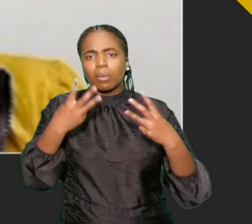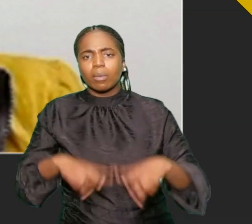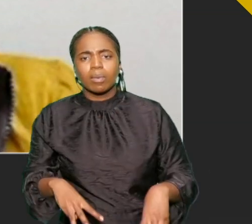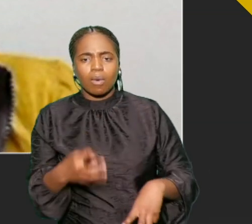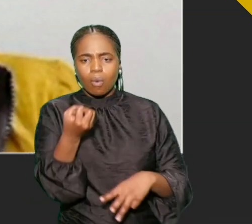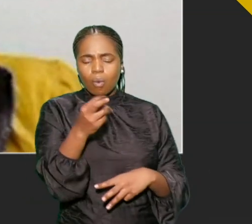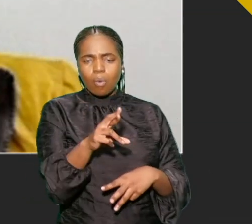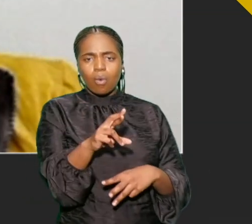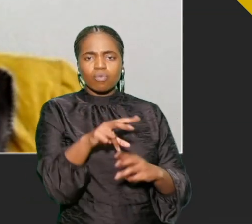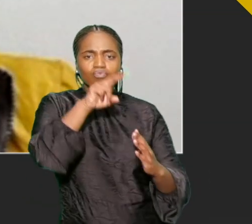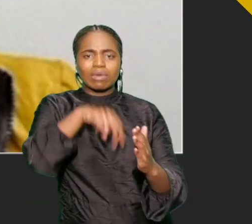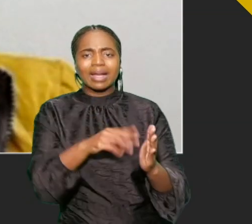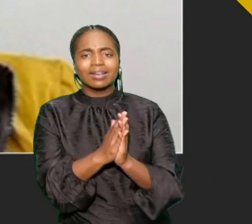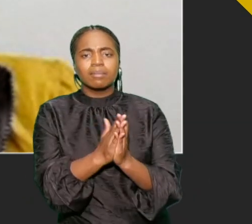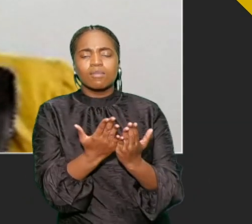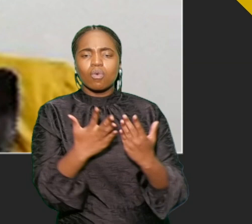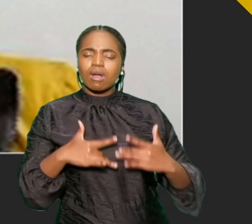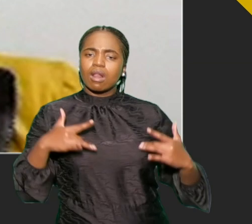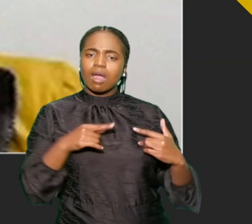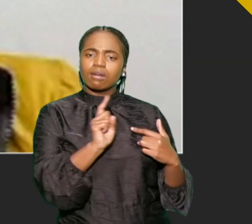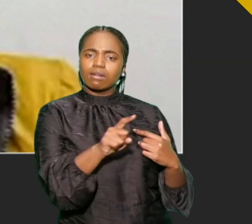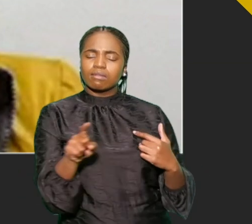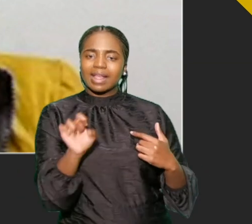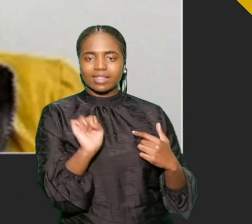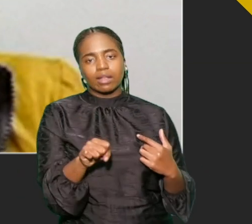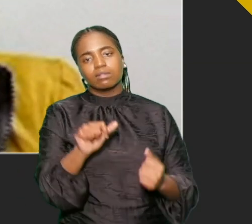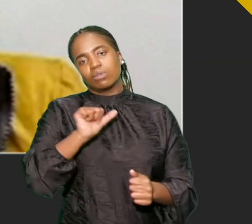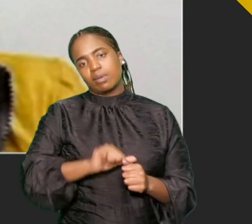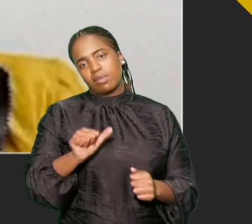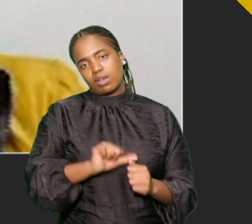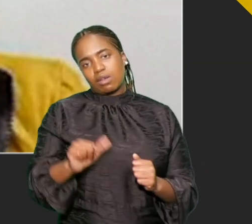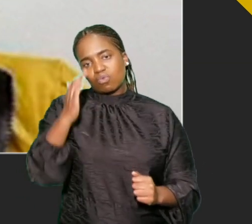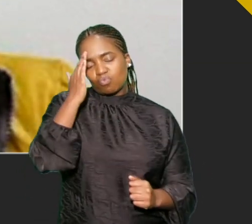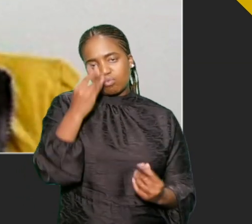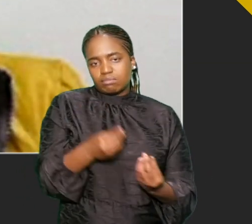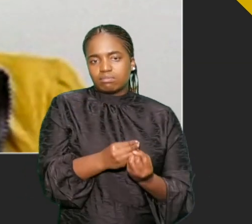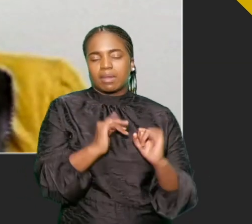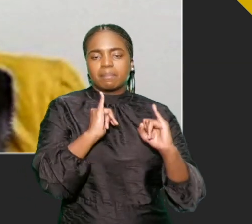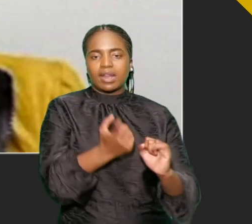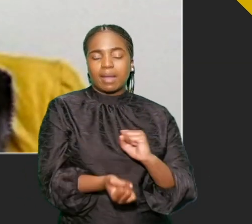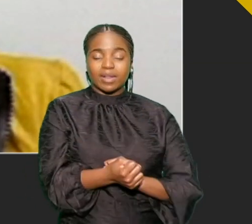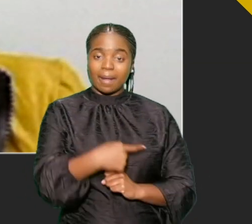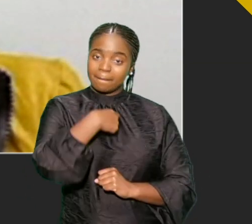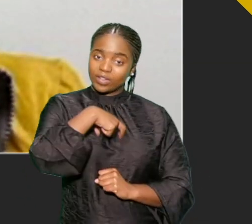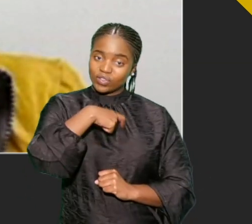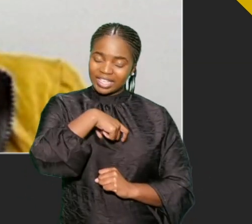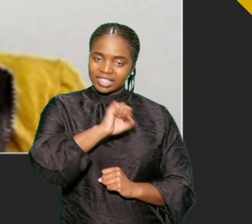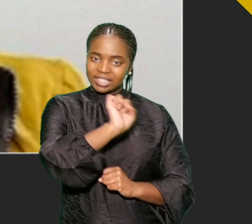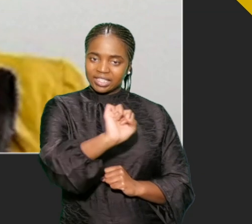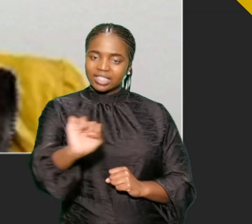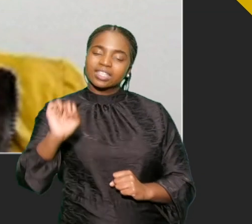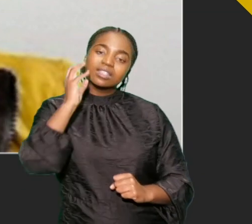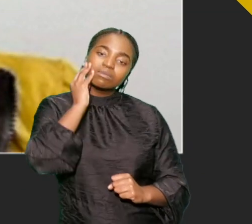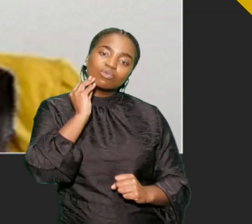autobiography, and you have the double payload, then you'll deal better with the crisis. So your personality, your